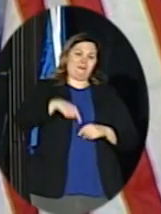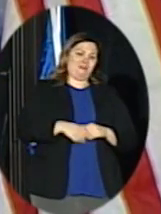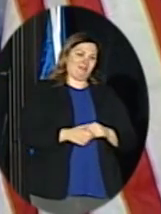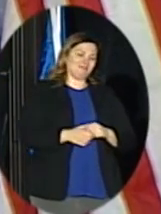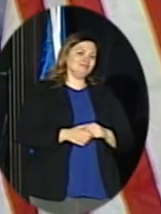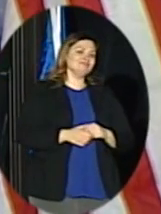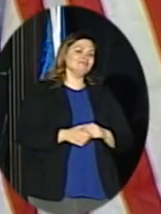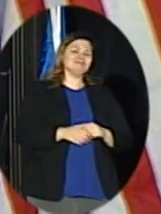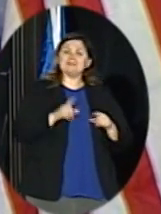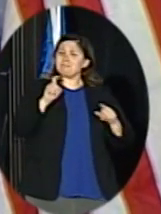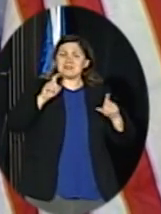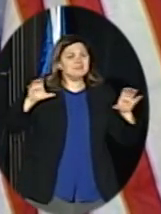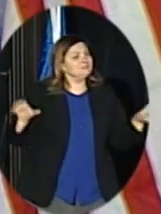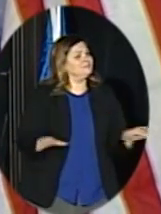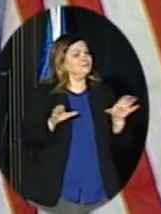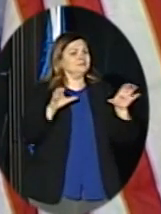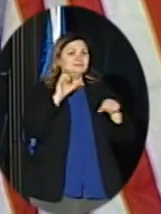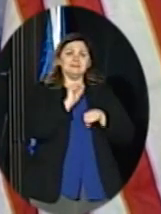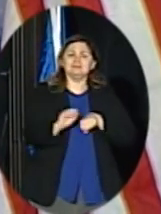We'll invite you.